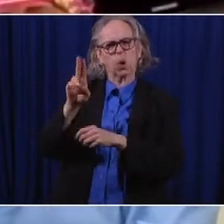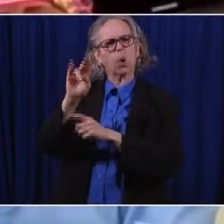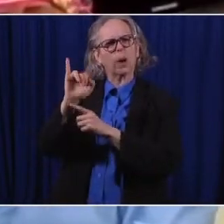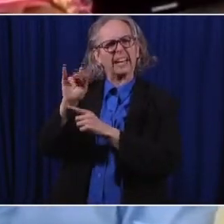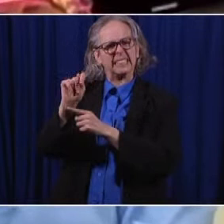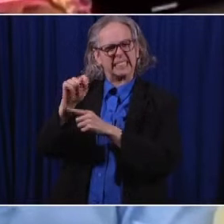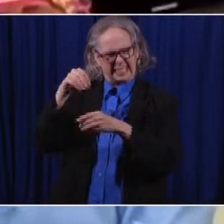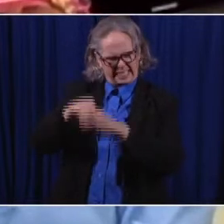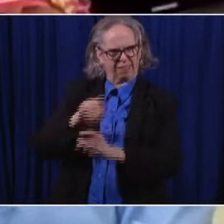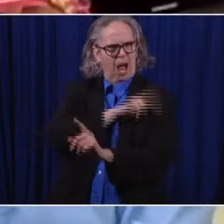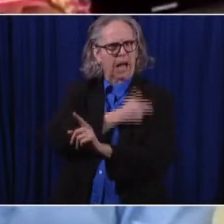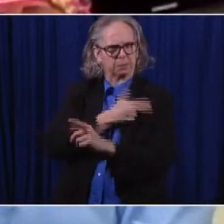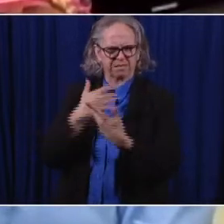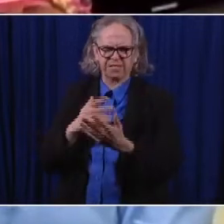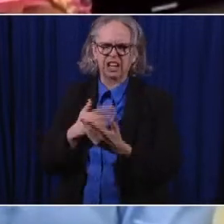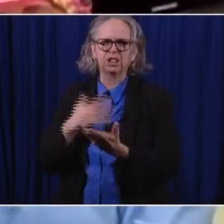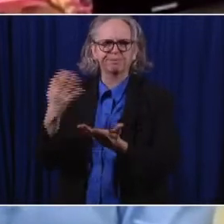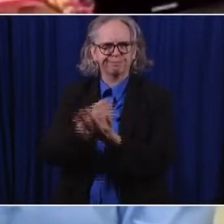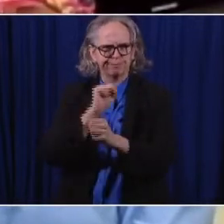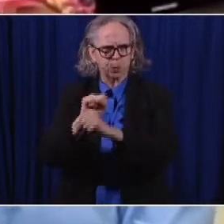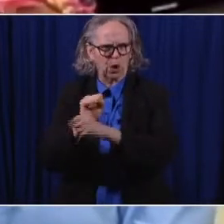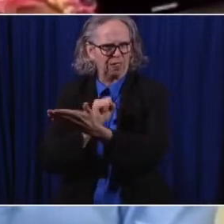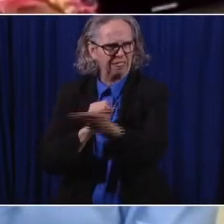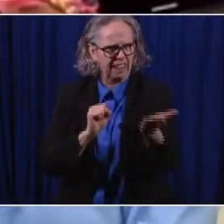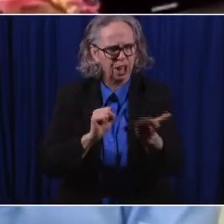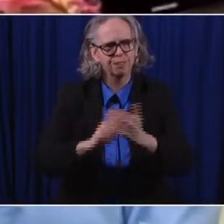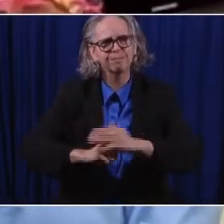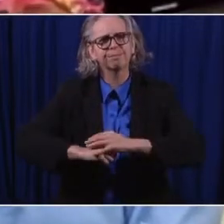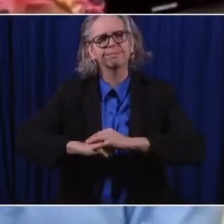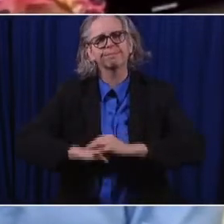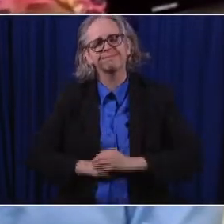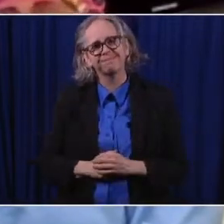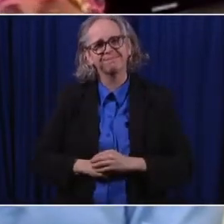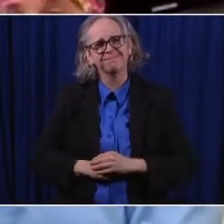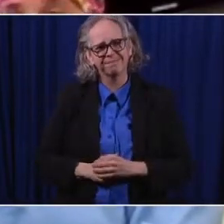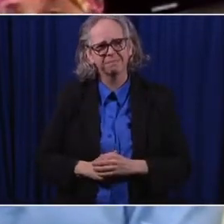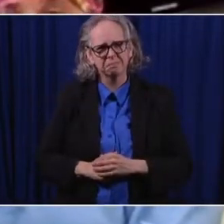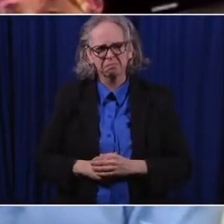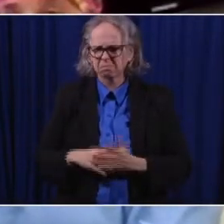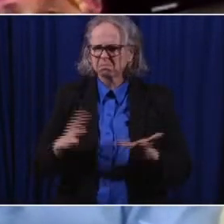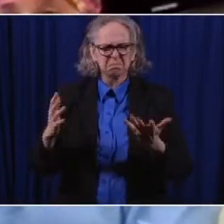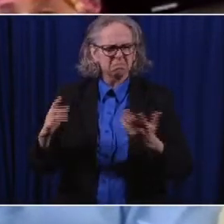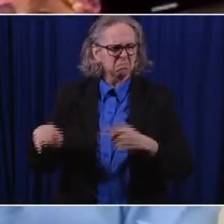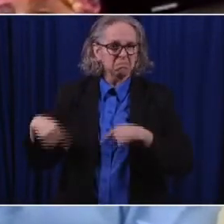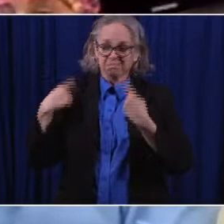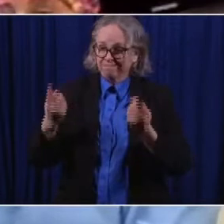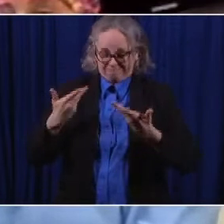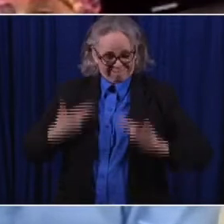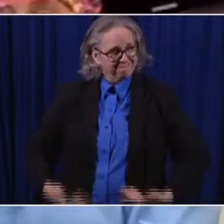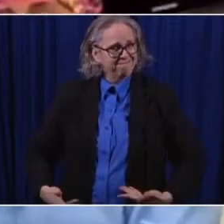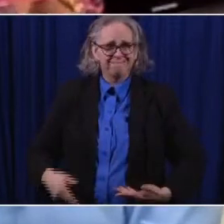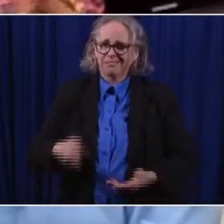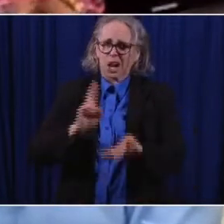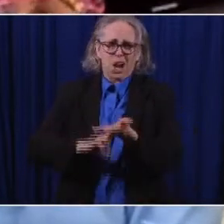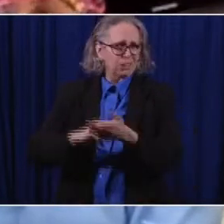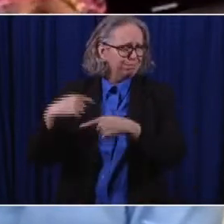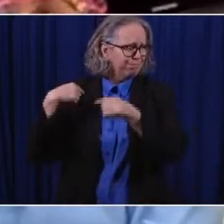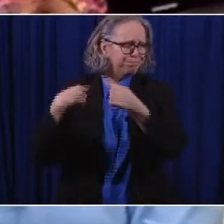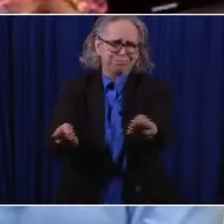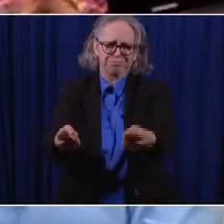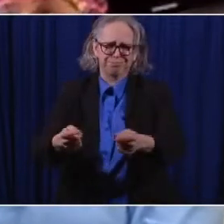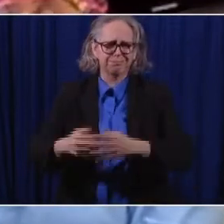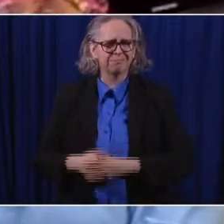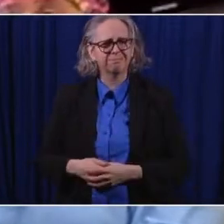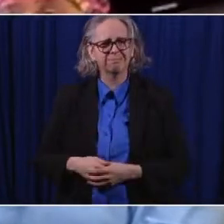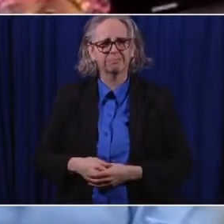hospital. So I've been a nurse and have been in the front lines. And so as